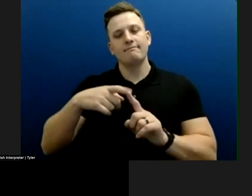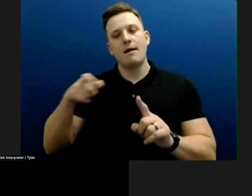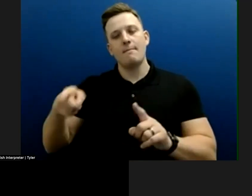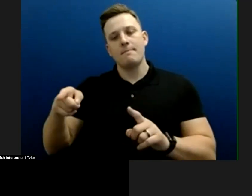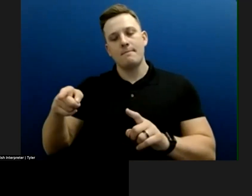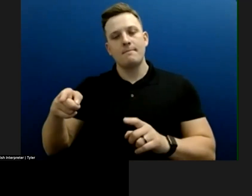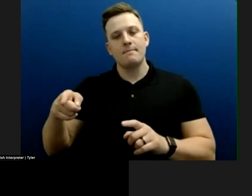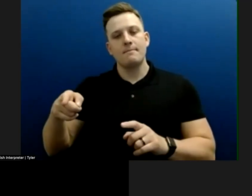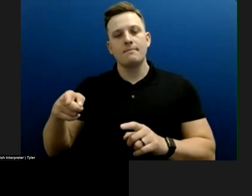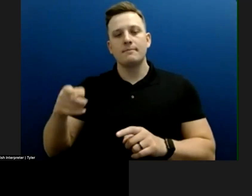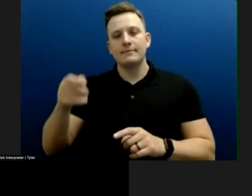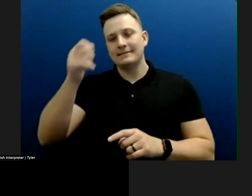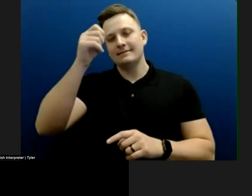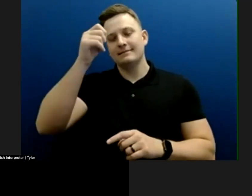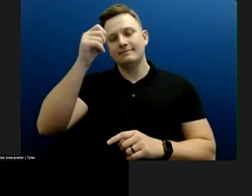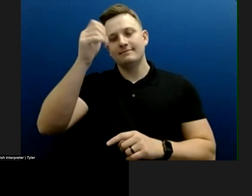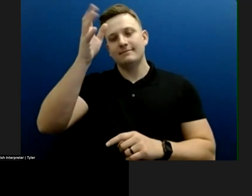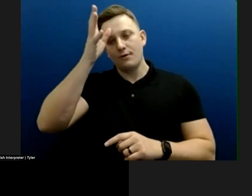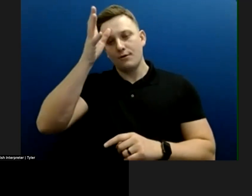young deaf-blind man,